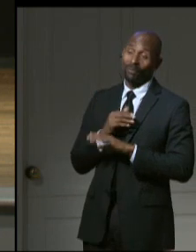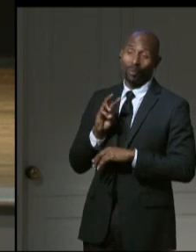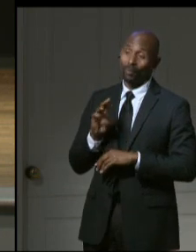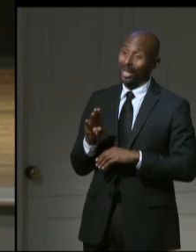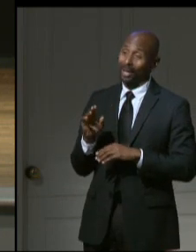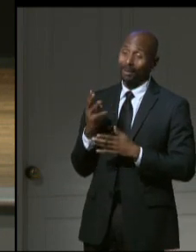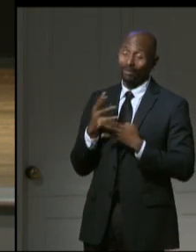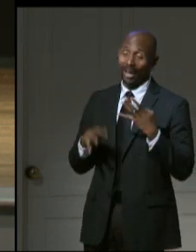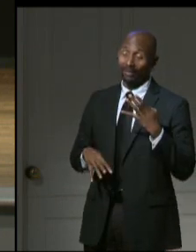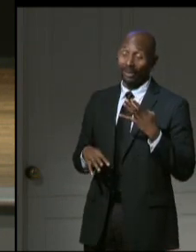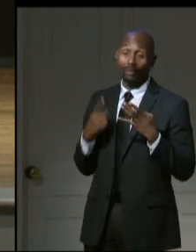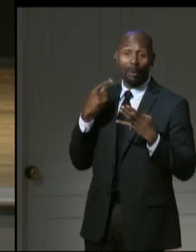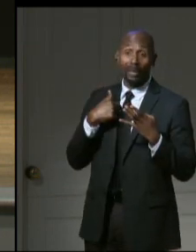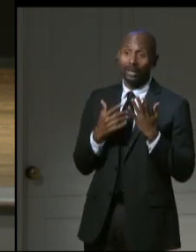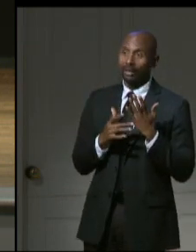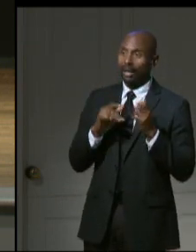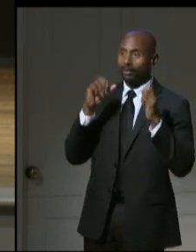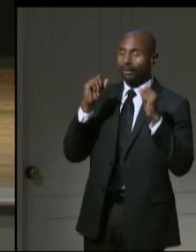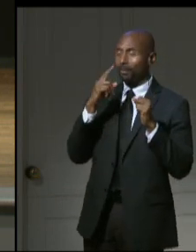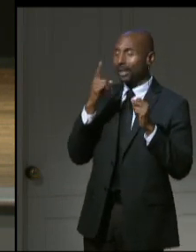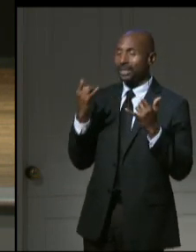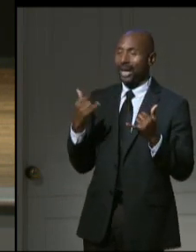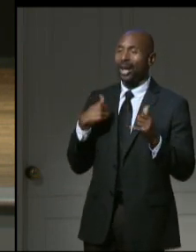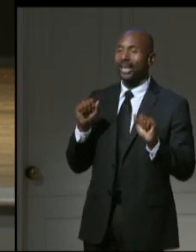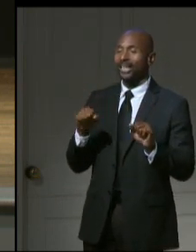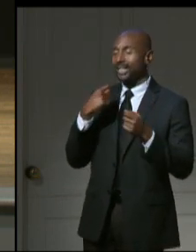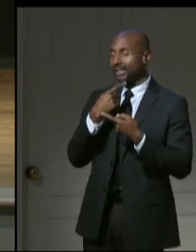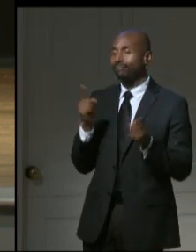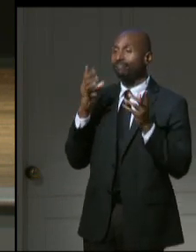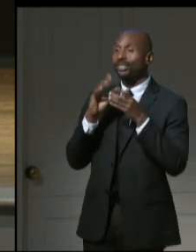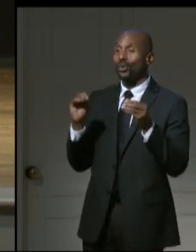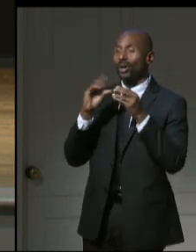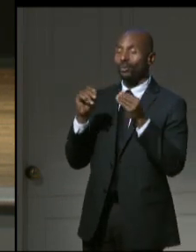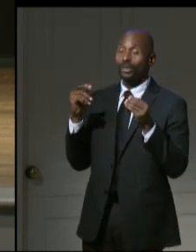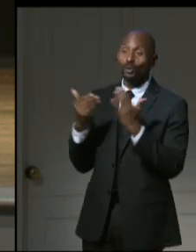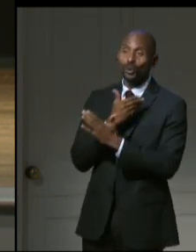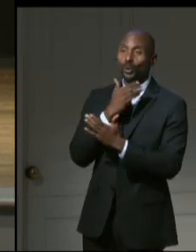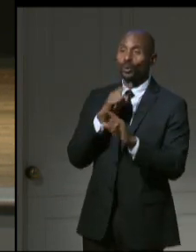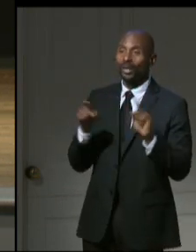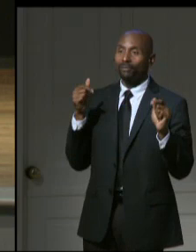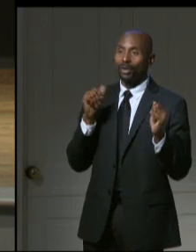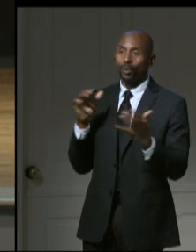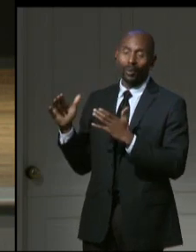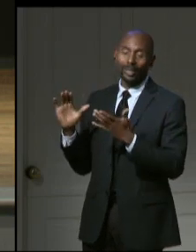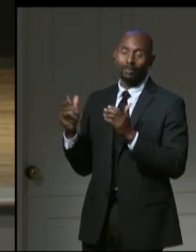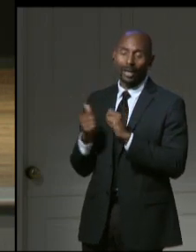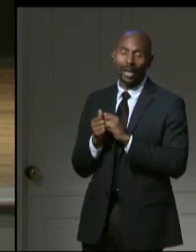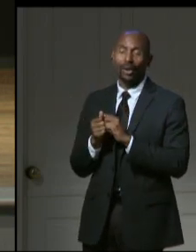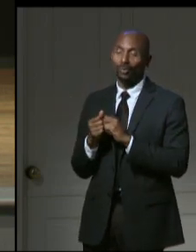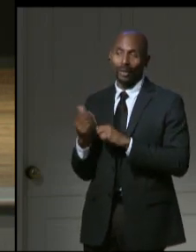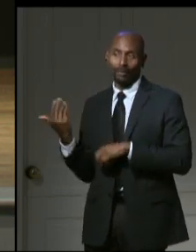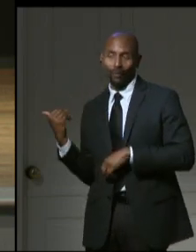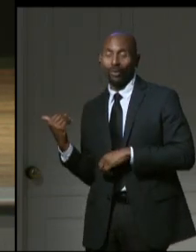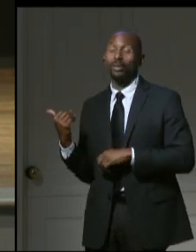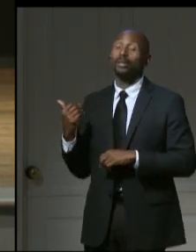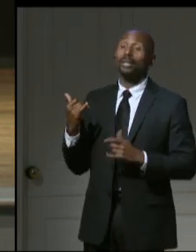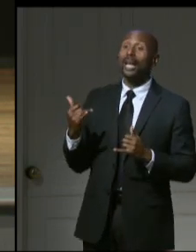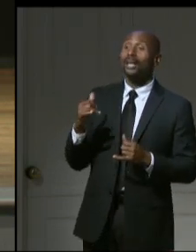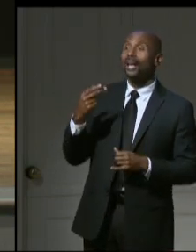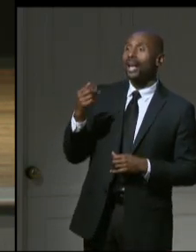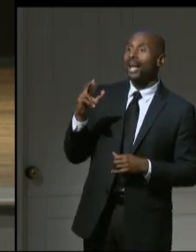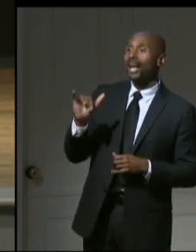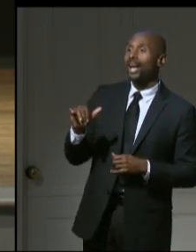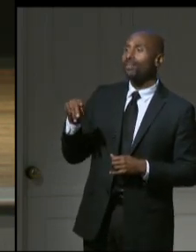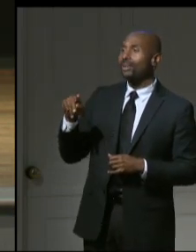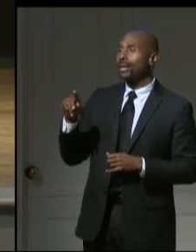for me is just amazing because I can tell stories in such new and different ways that I never could. It's like Harry Potter world. We can make things move on the screen